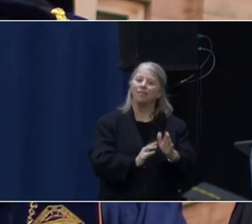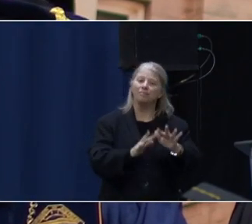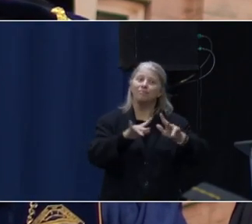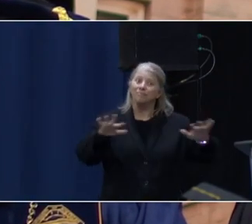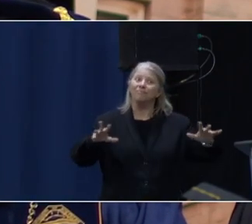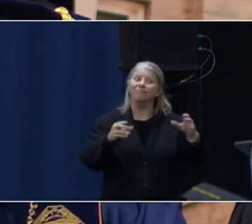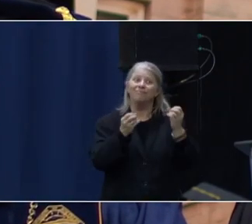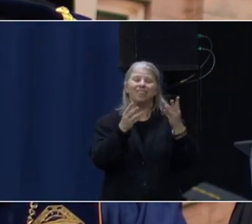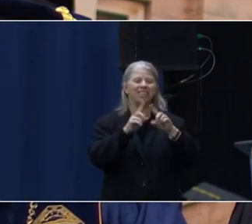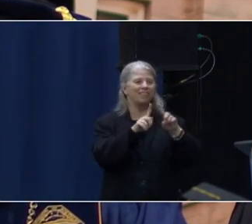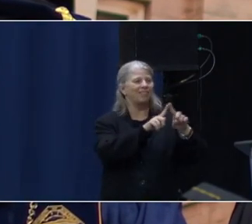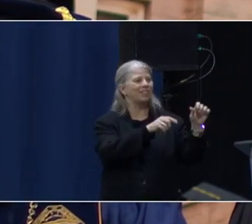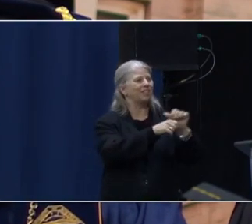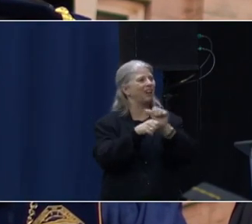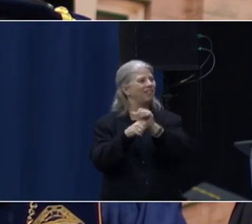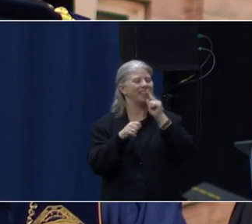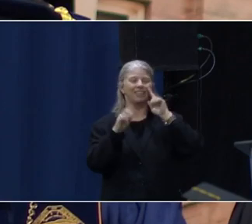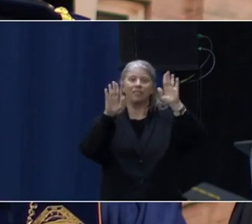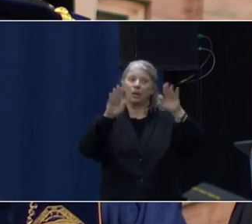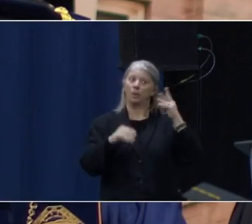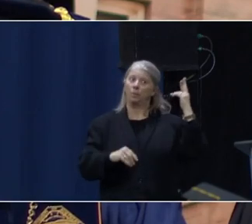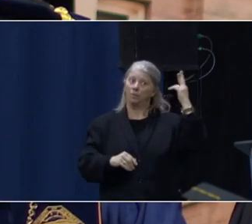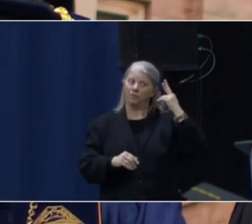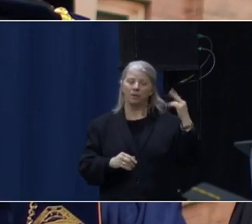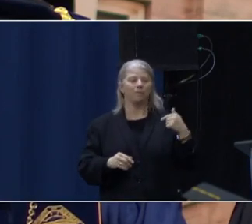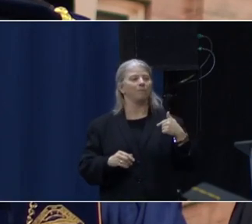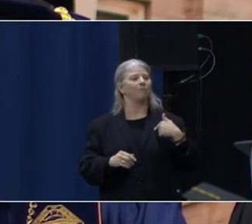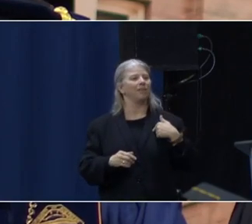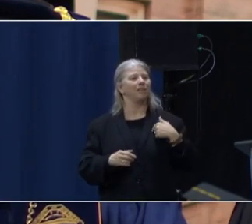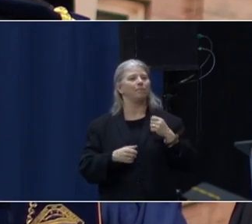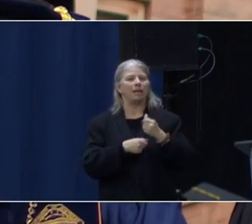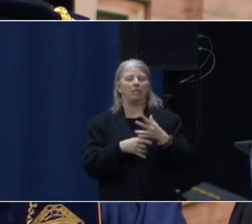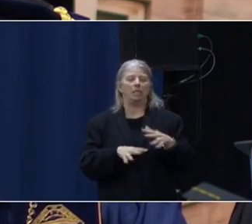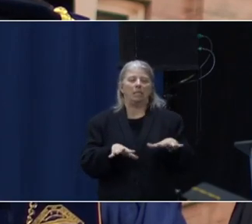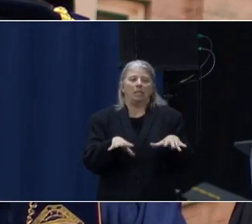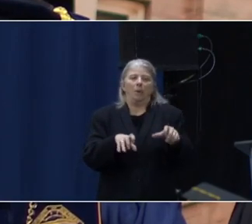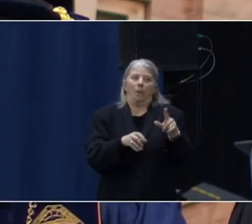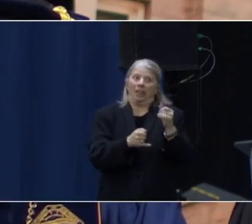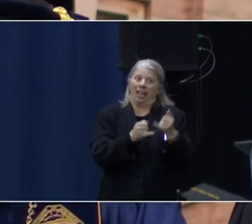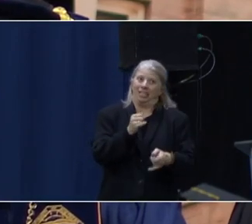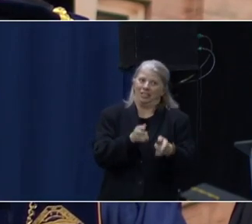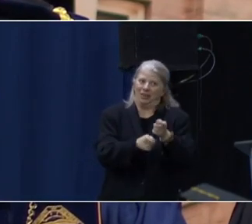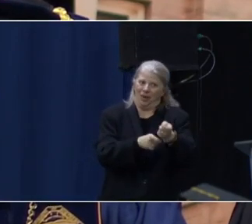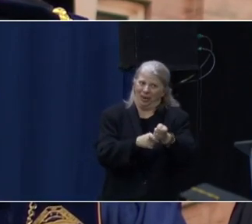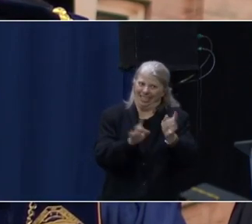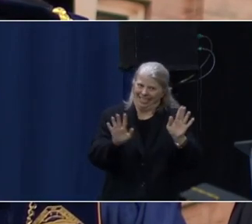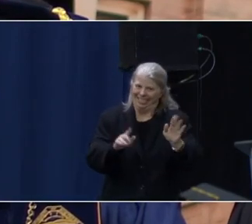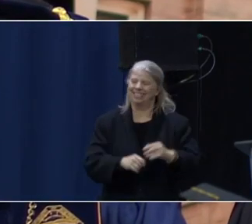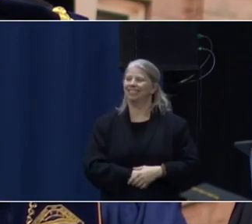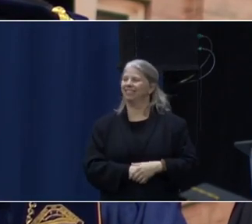much more, which I think is a fantastic reason for me to make you all cringe with one last joke.